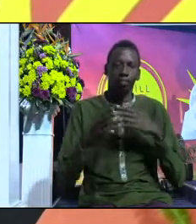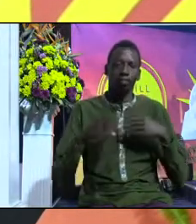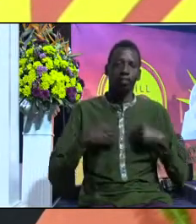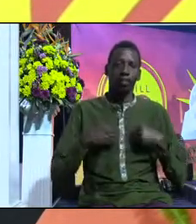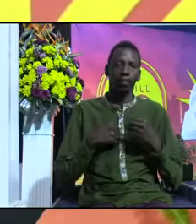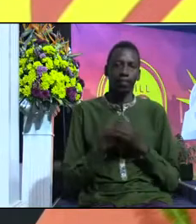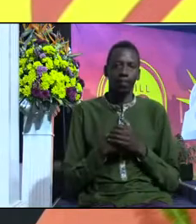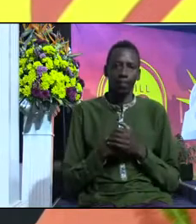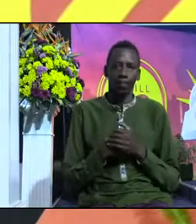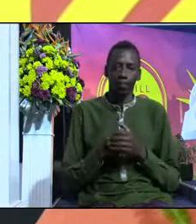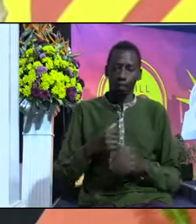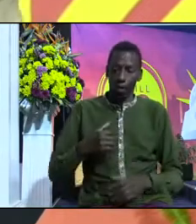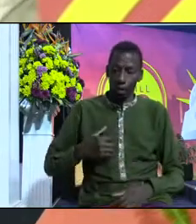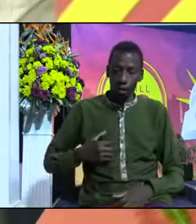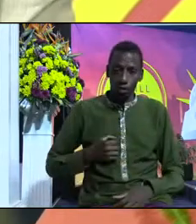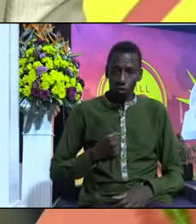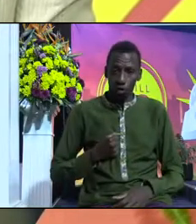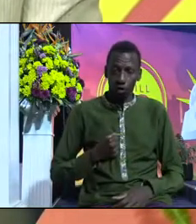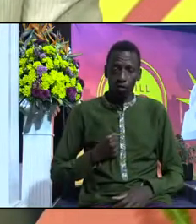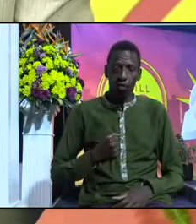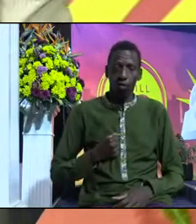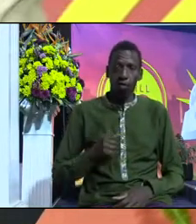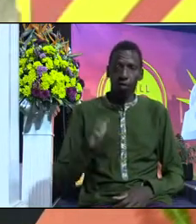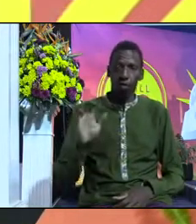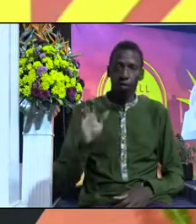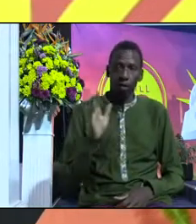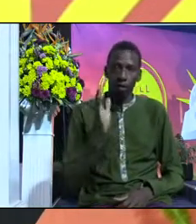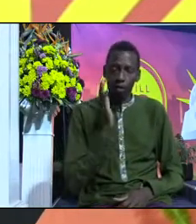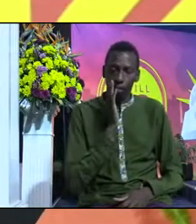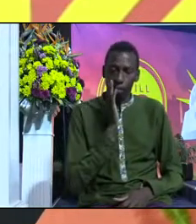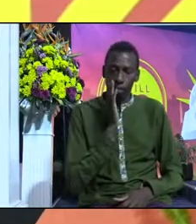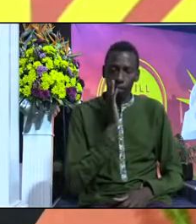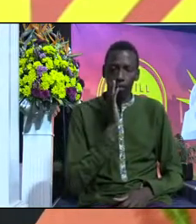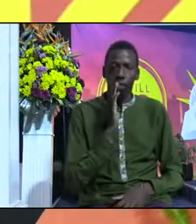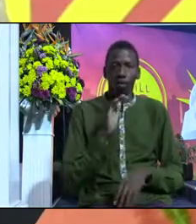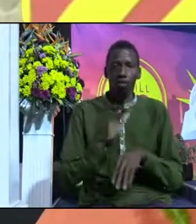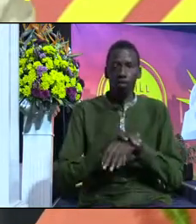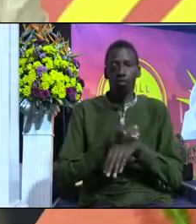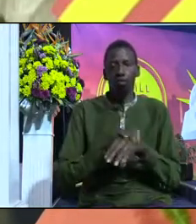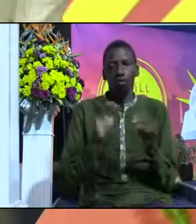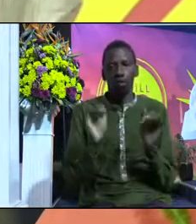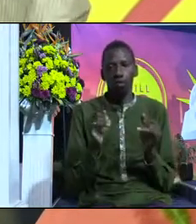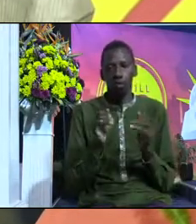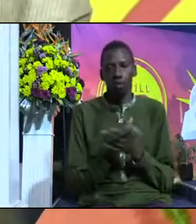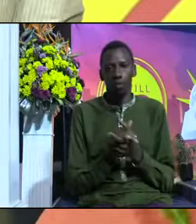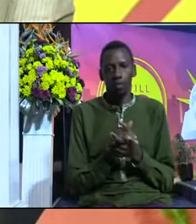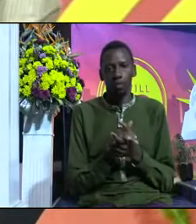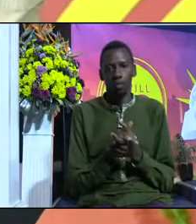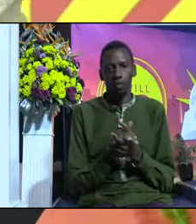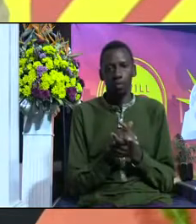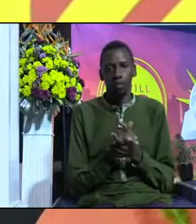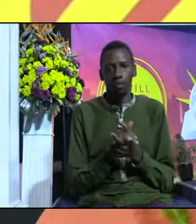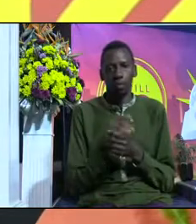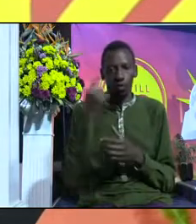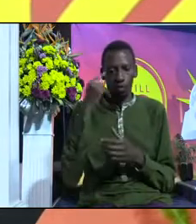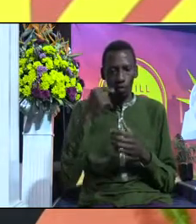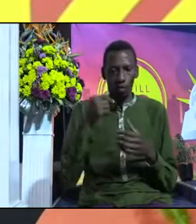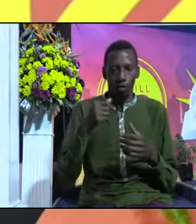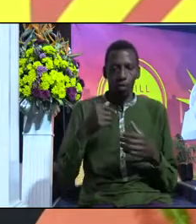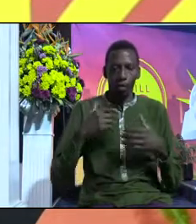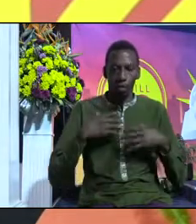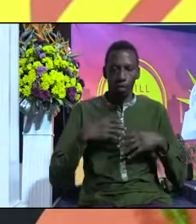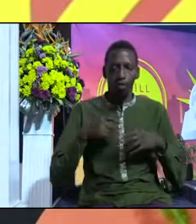tonight? Joseph models what I would call good news for married folks and those who want to get